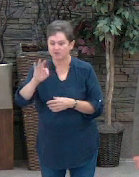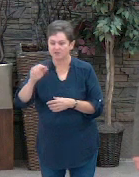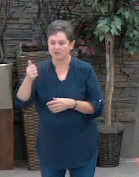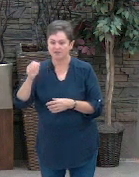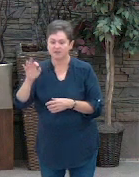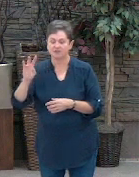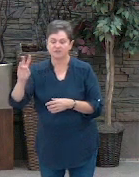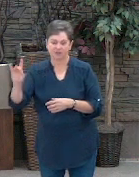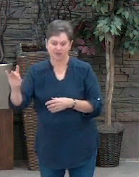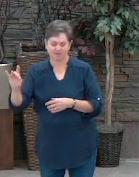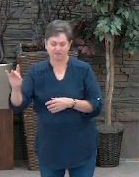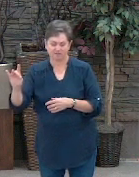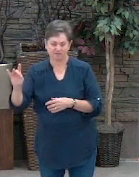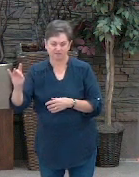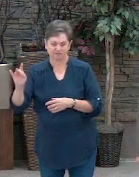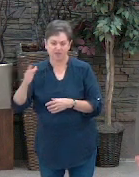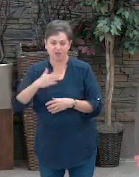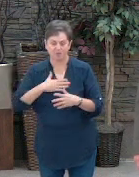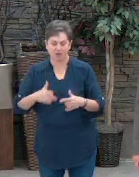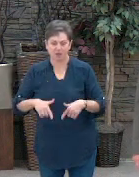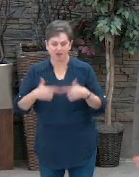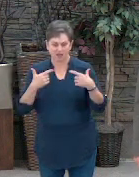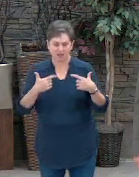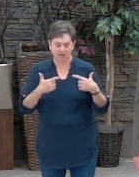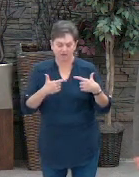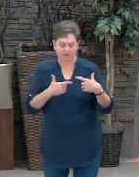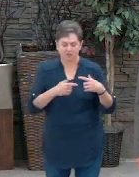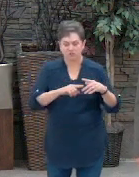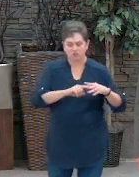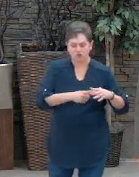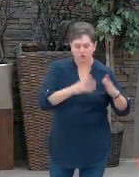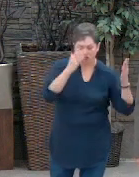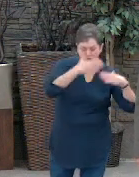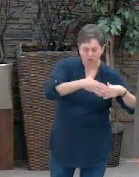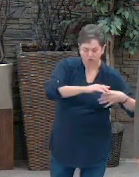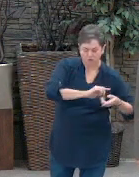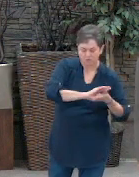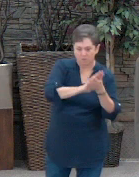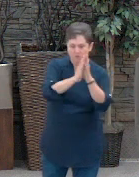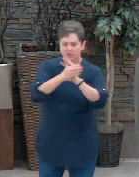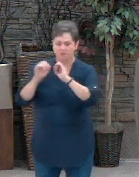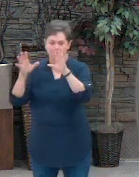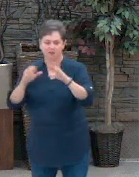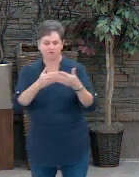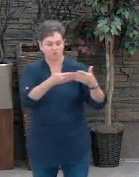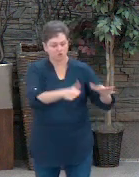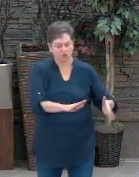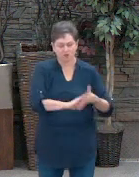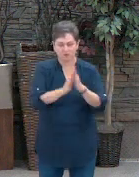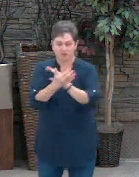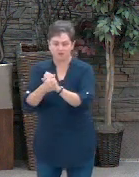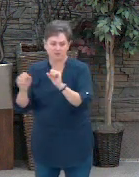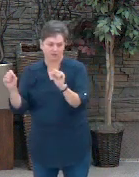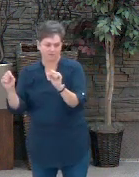9th, 1978, my life went from darkness to light, from lost to saved,